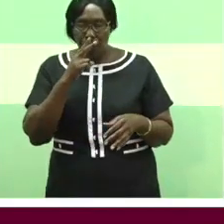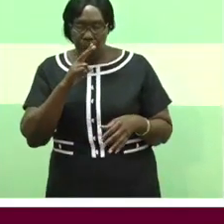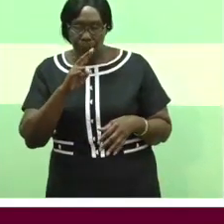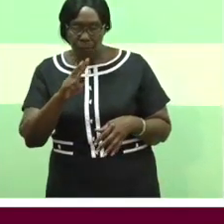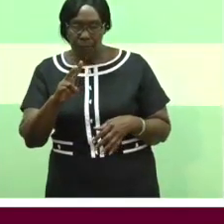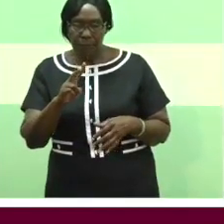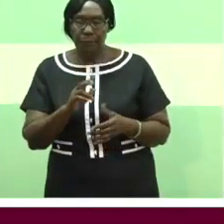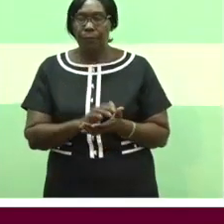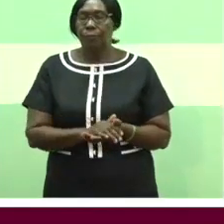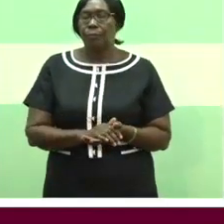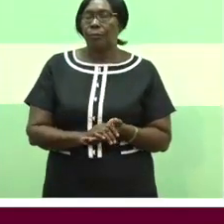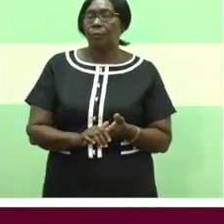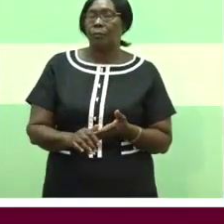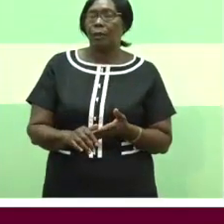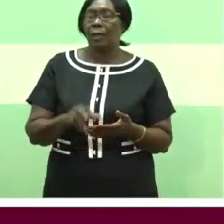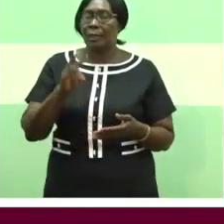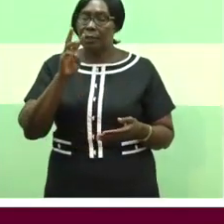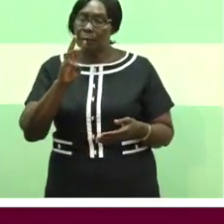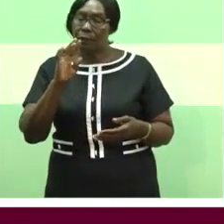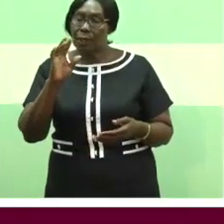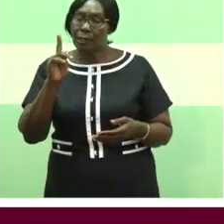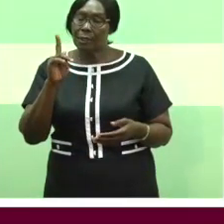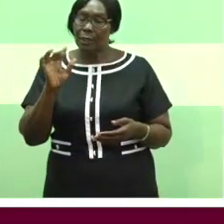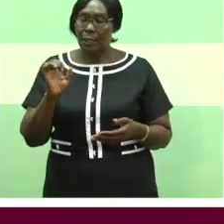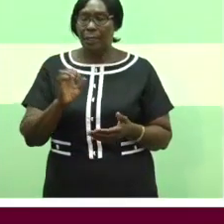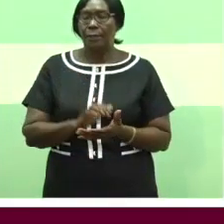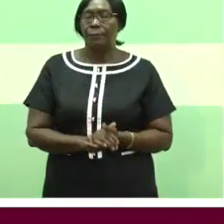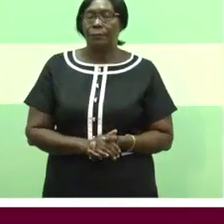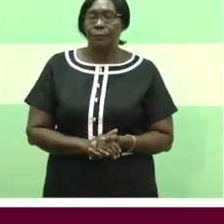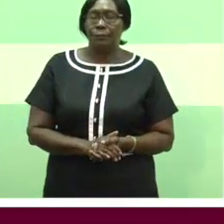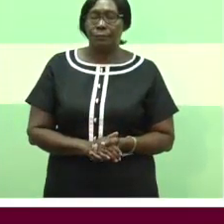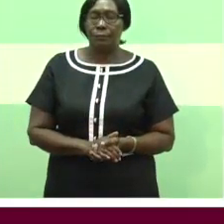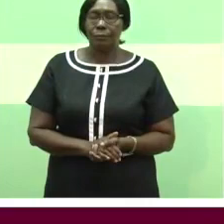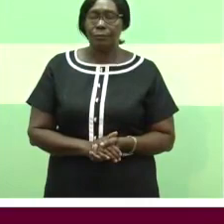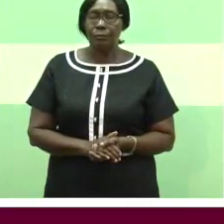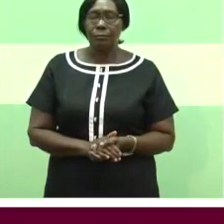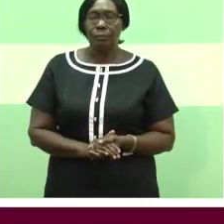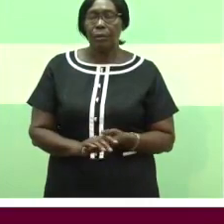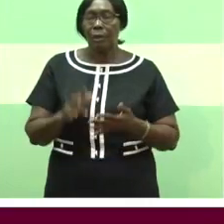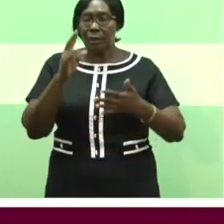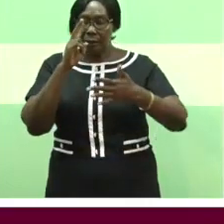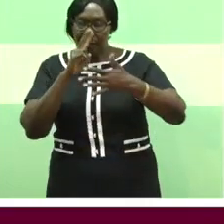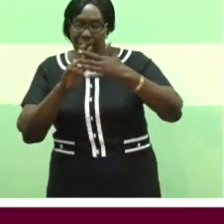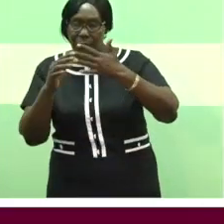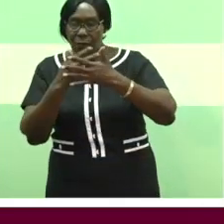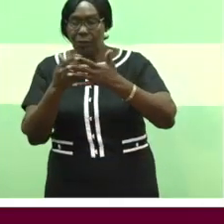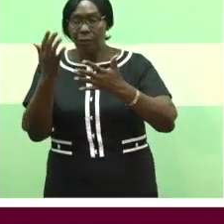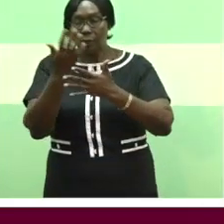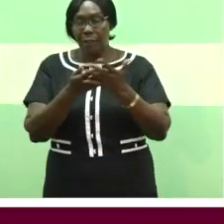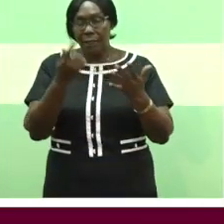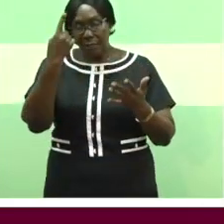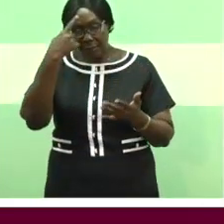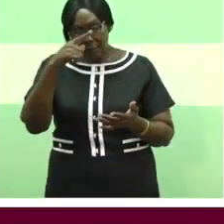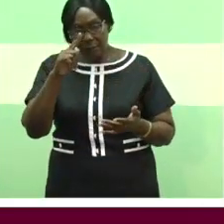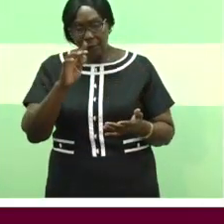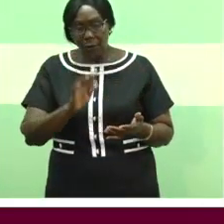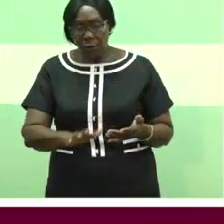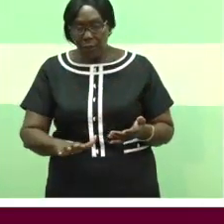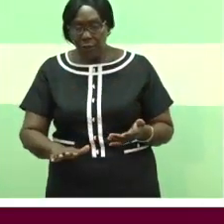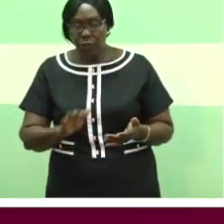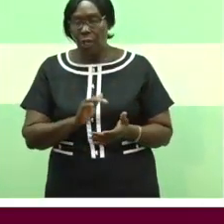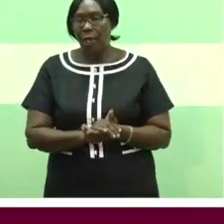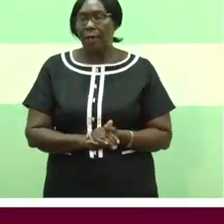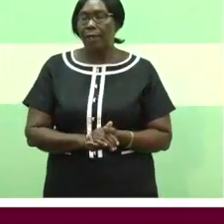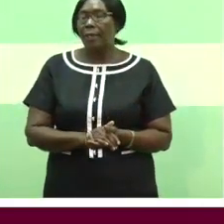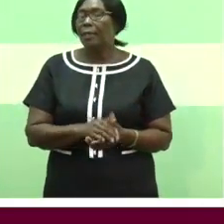one. And as I would have said before, the visual schedule is for the